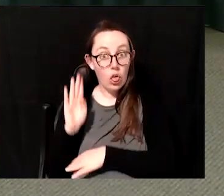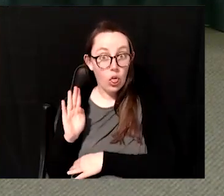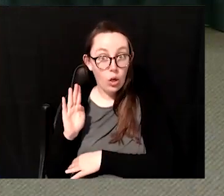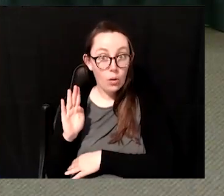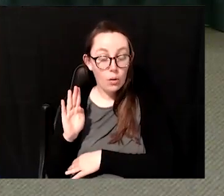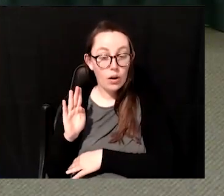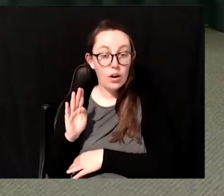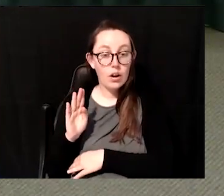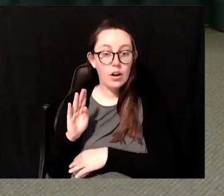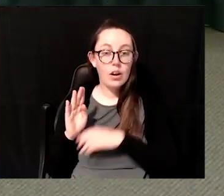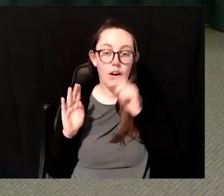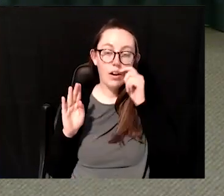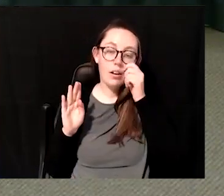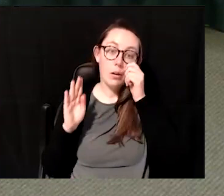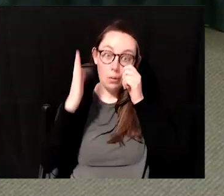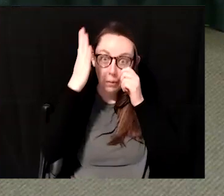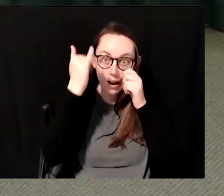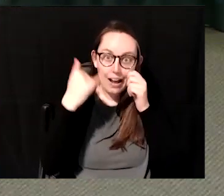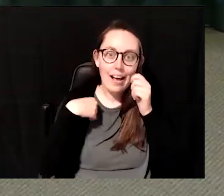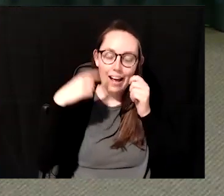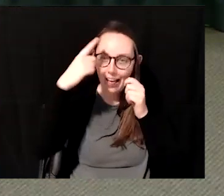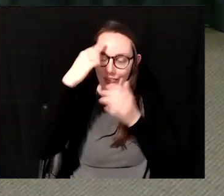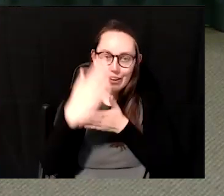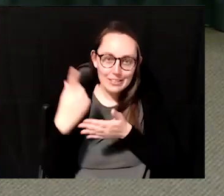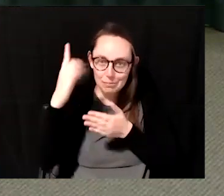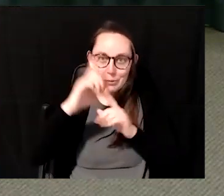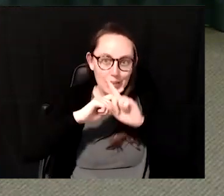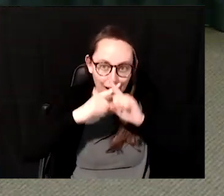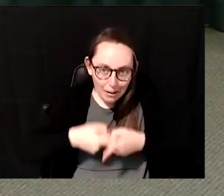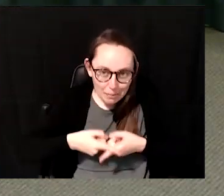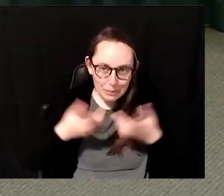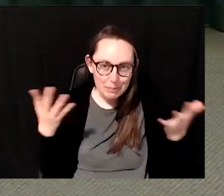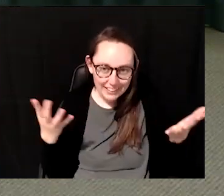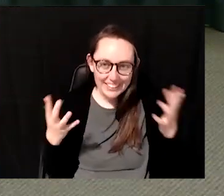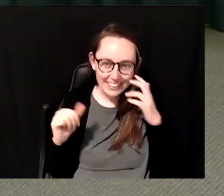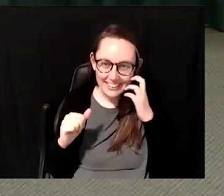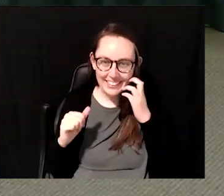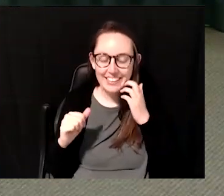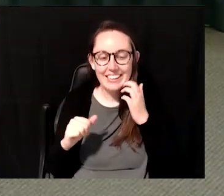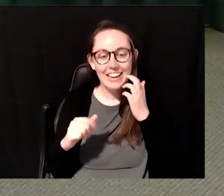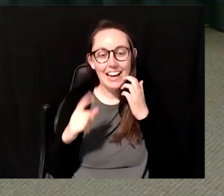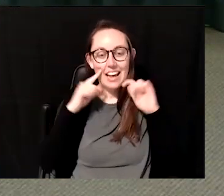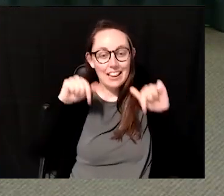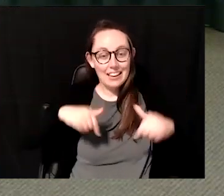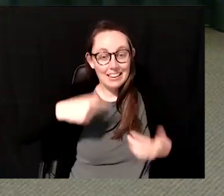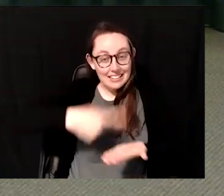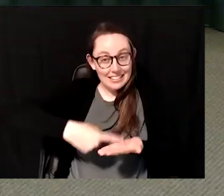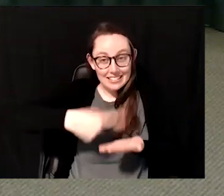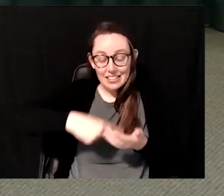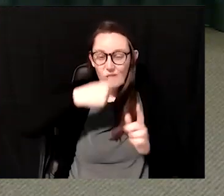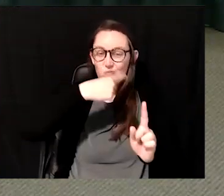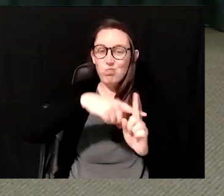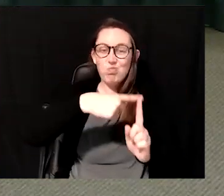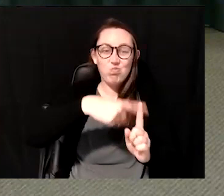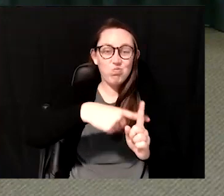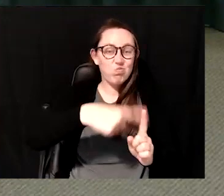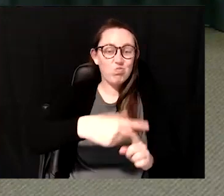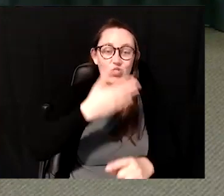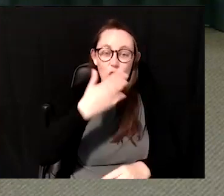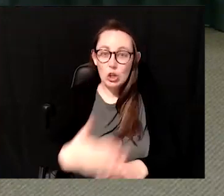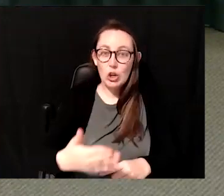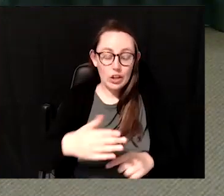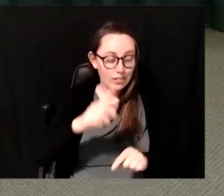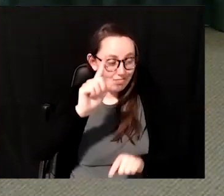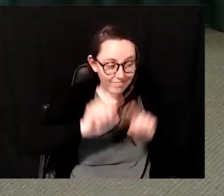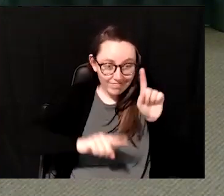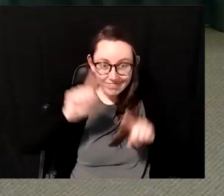unmuted um so I think being a very good discussion of her um very in discussion on